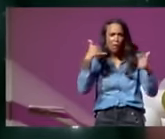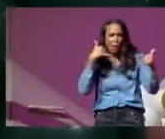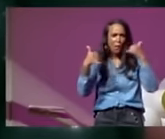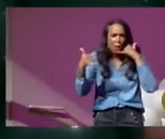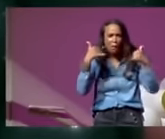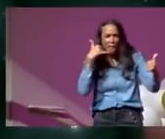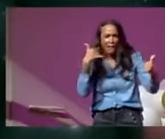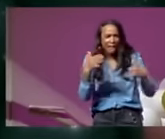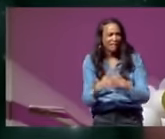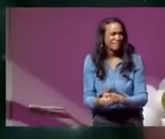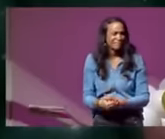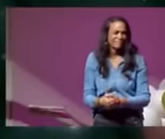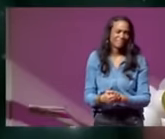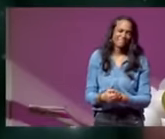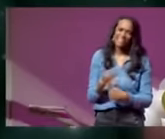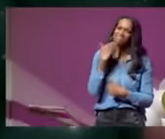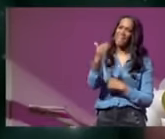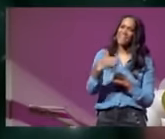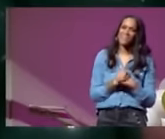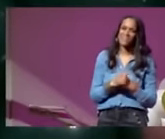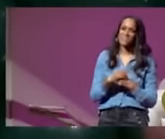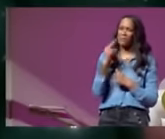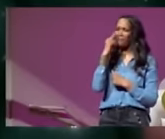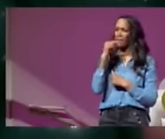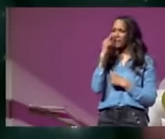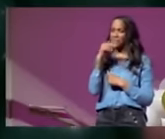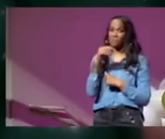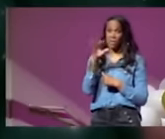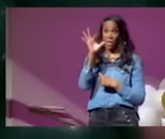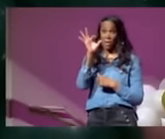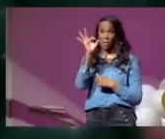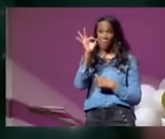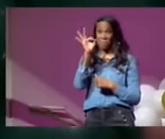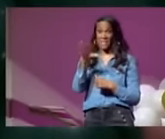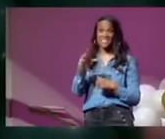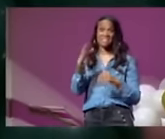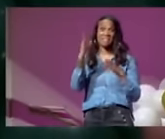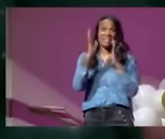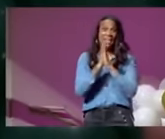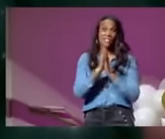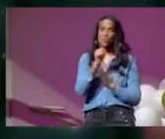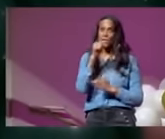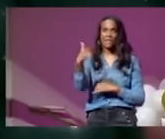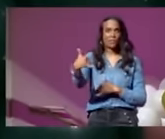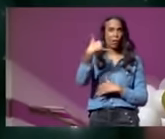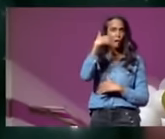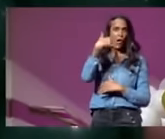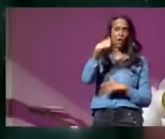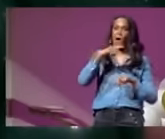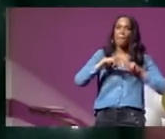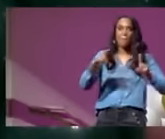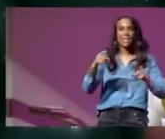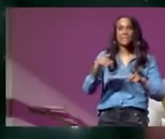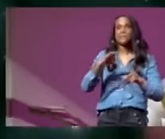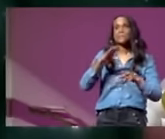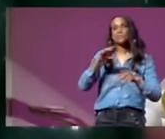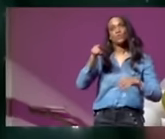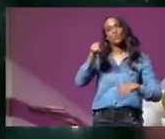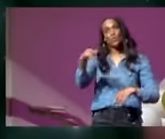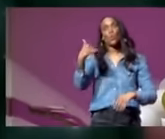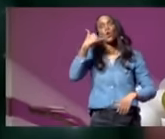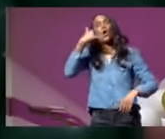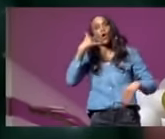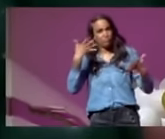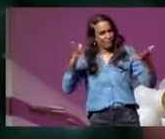and... It's very funny when Pastor Magruder asked you not to do that. That's exactly what you did.